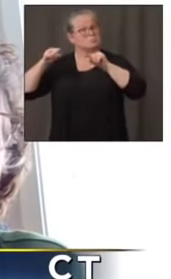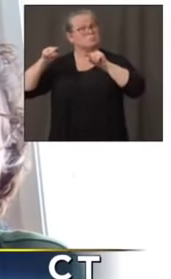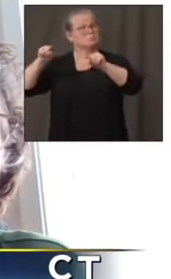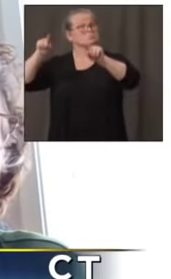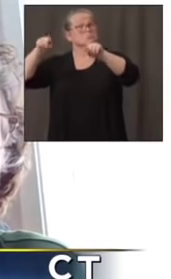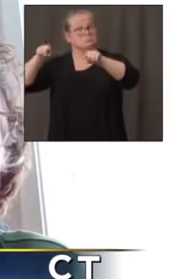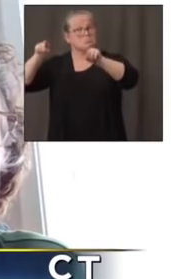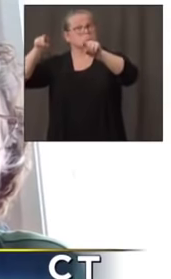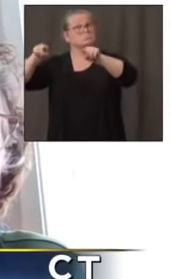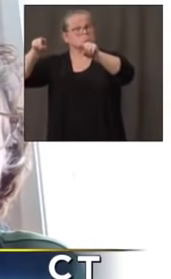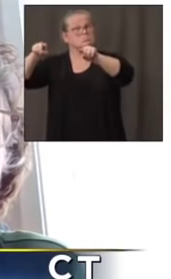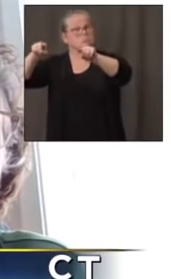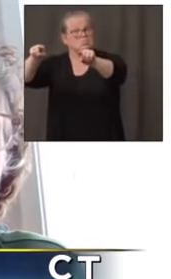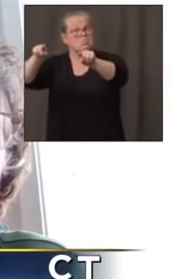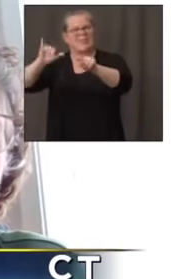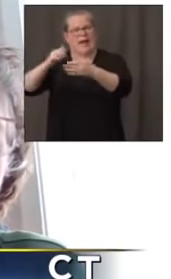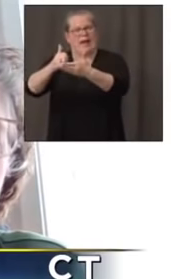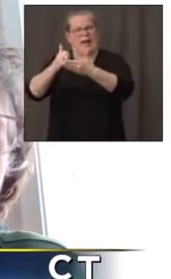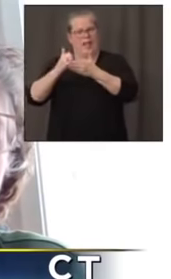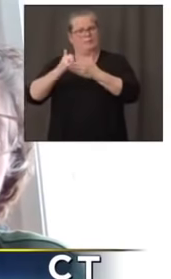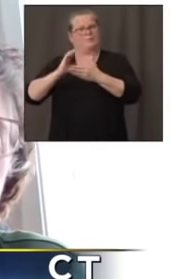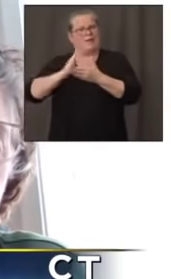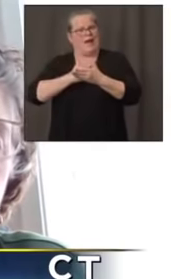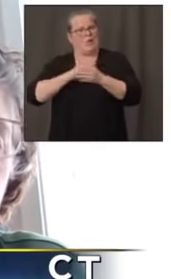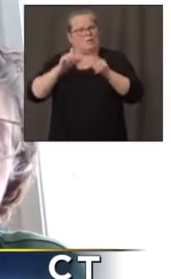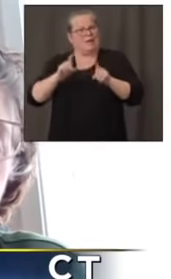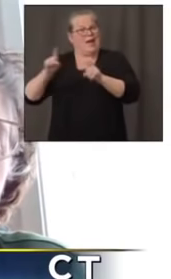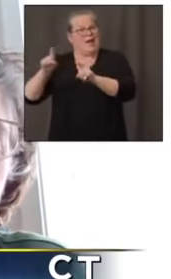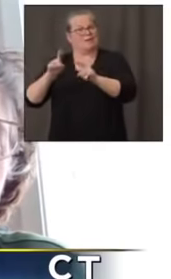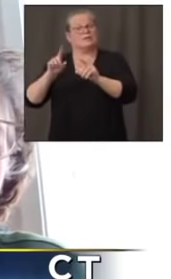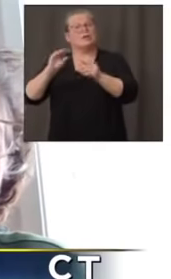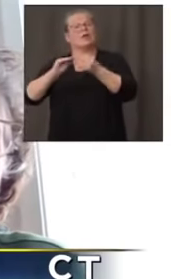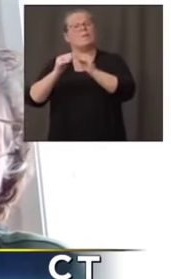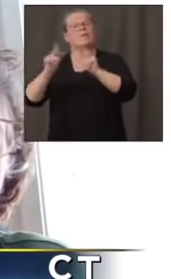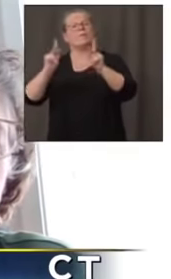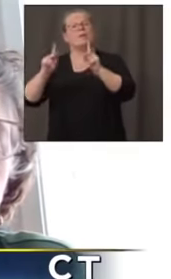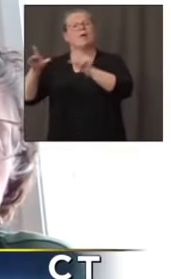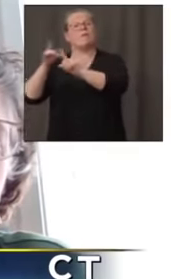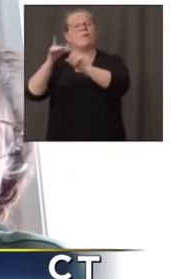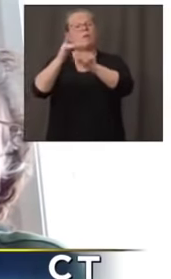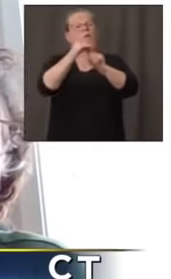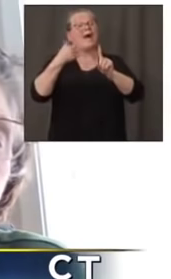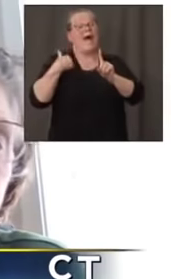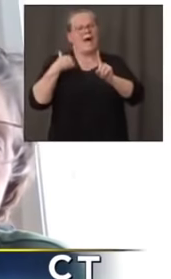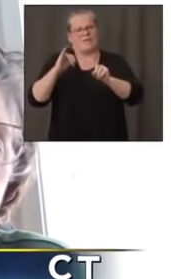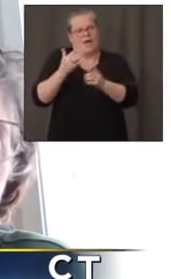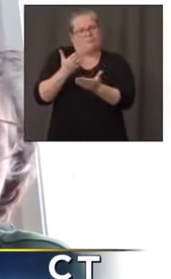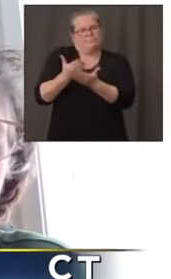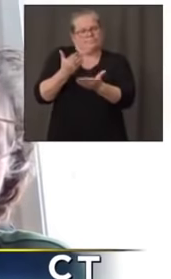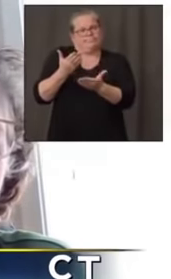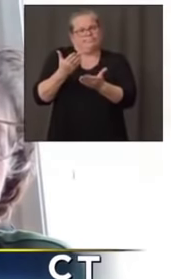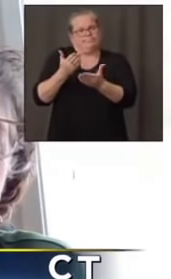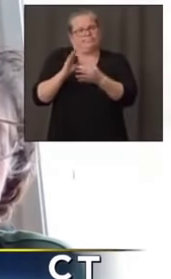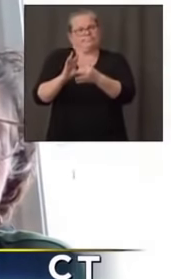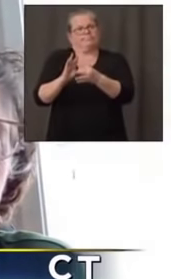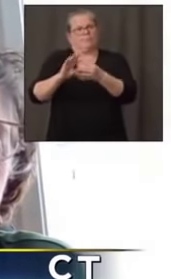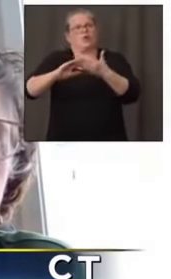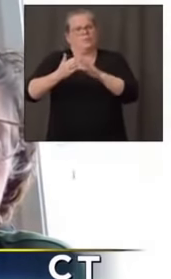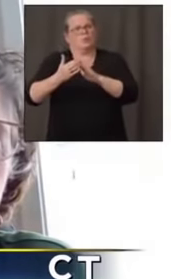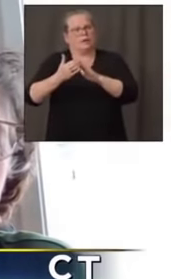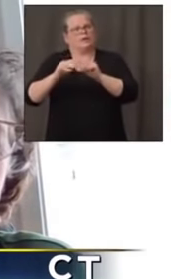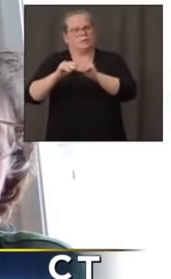test positivity really is likely to be reflective of the community spread that we're seeing or not seeing in our case in